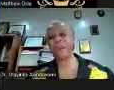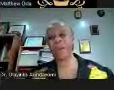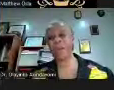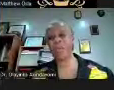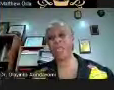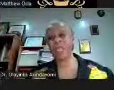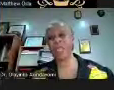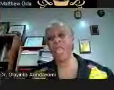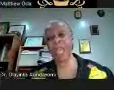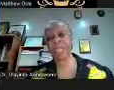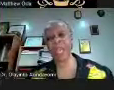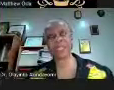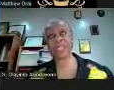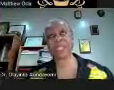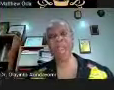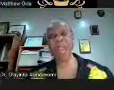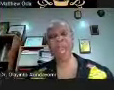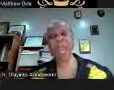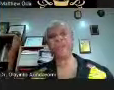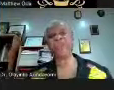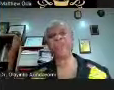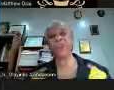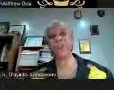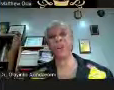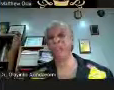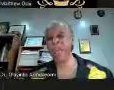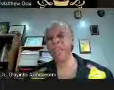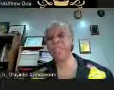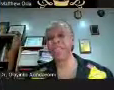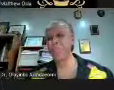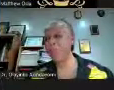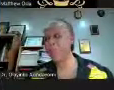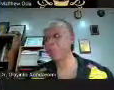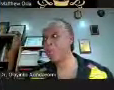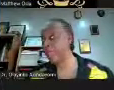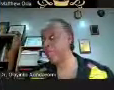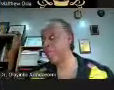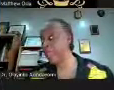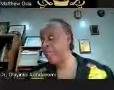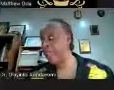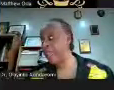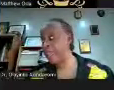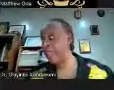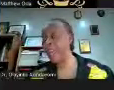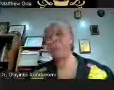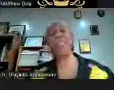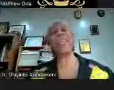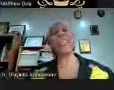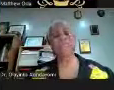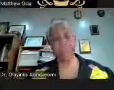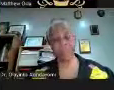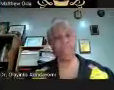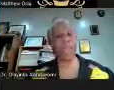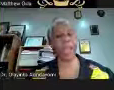time for questions and answers. I've also told, I think, Nwaneke,